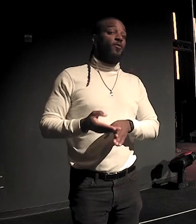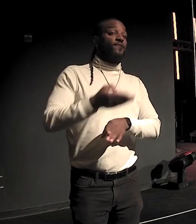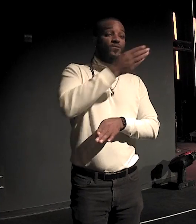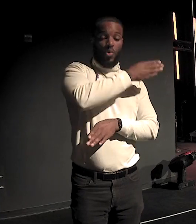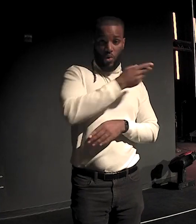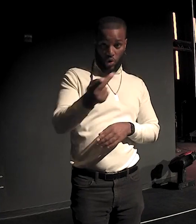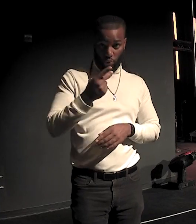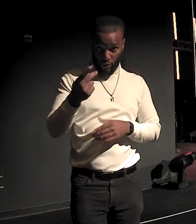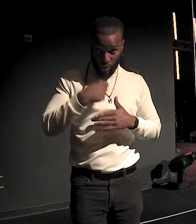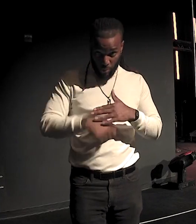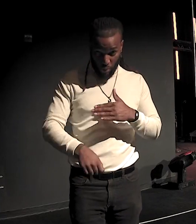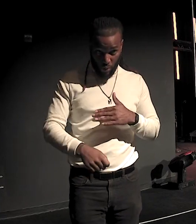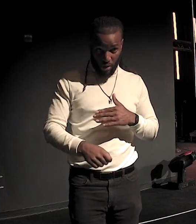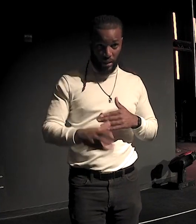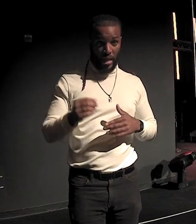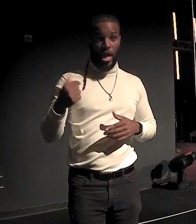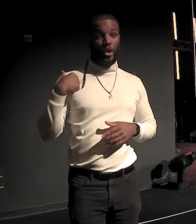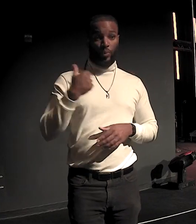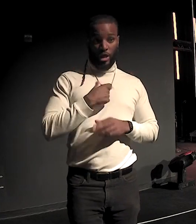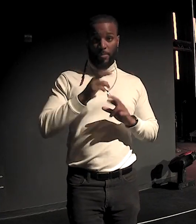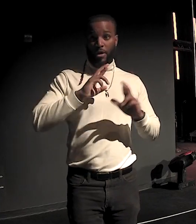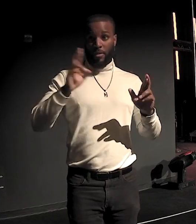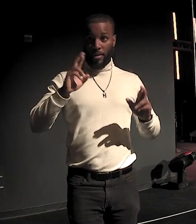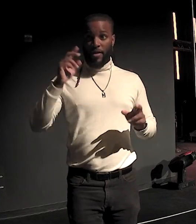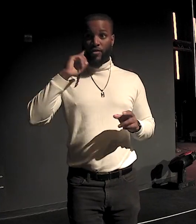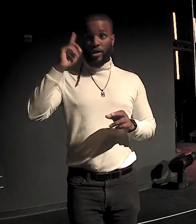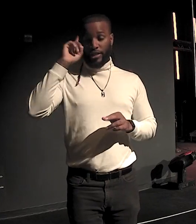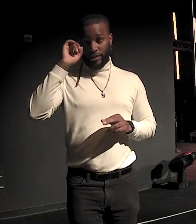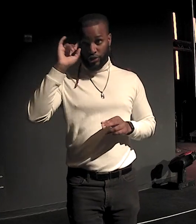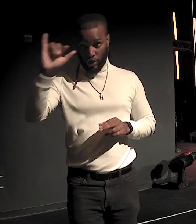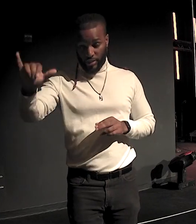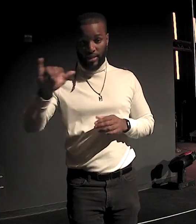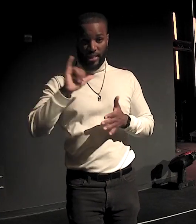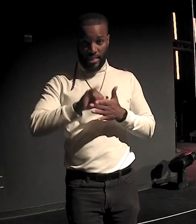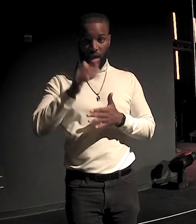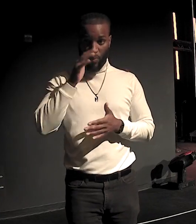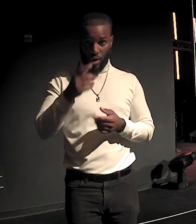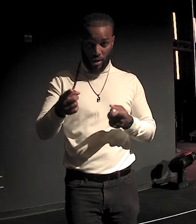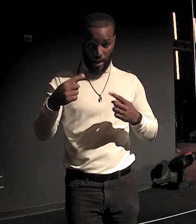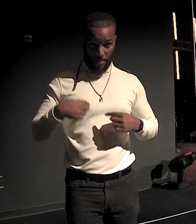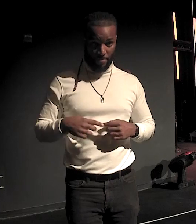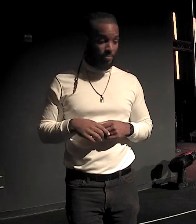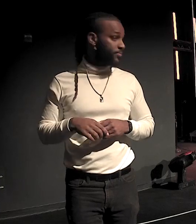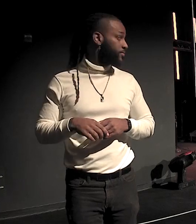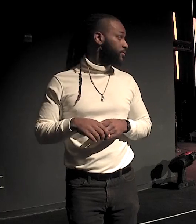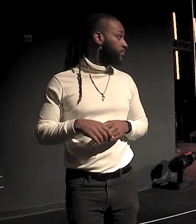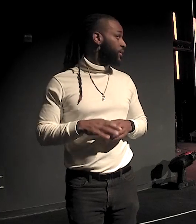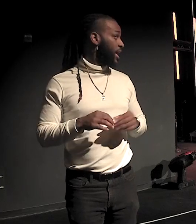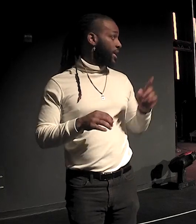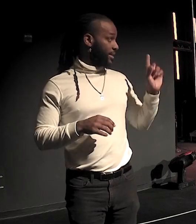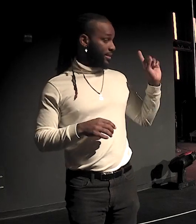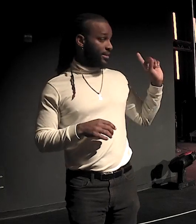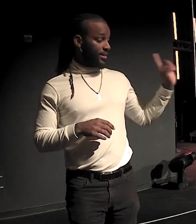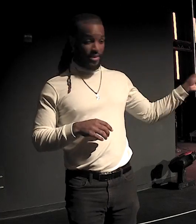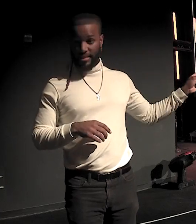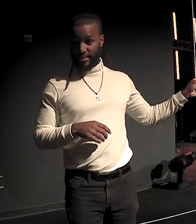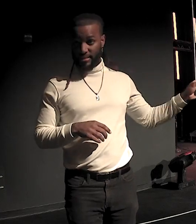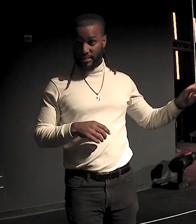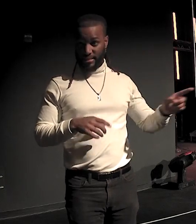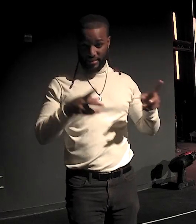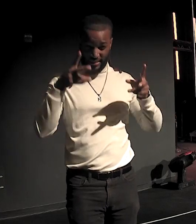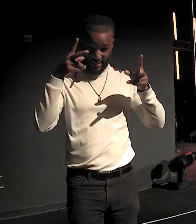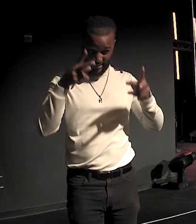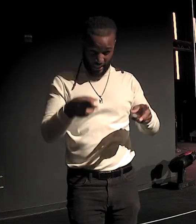scene, and we are being prepared for eternity that's to come. And this